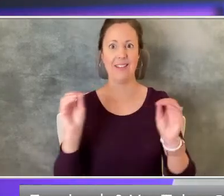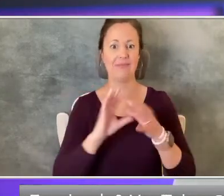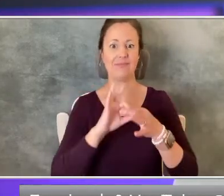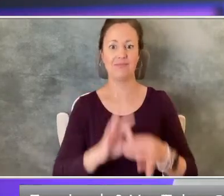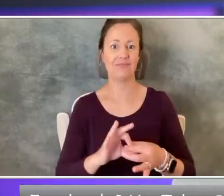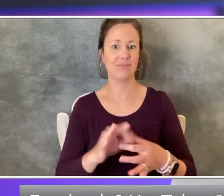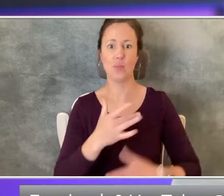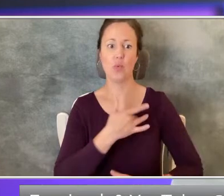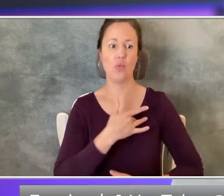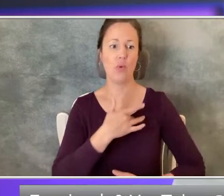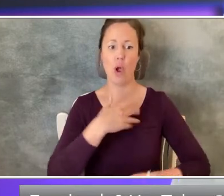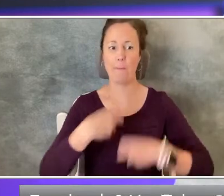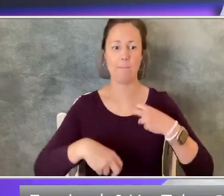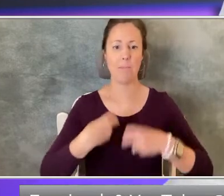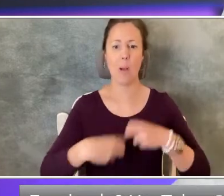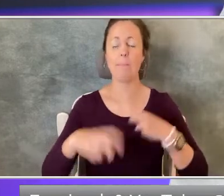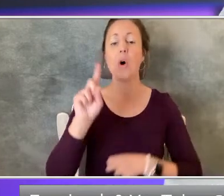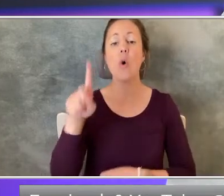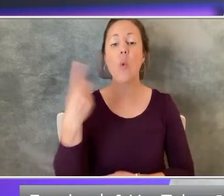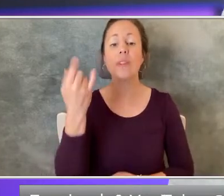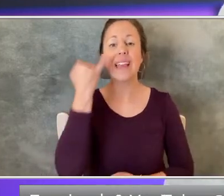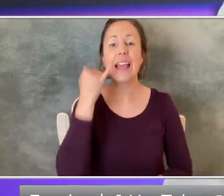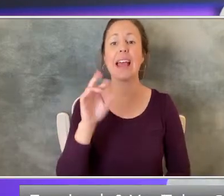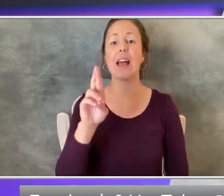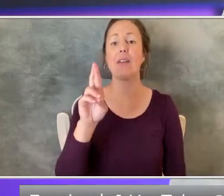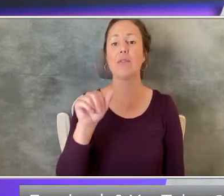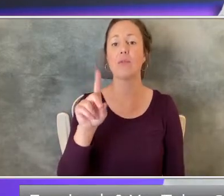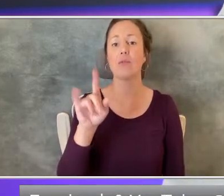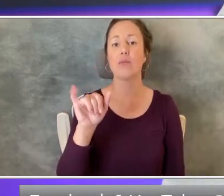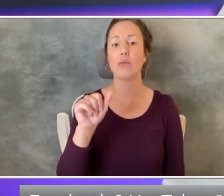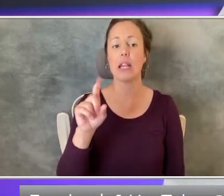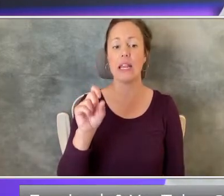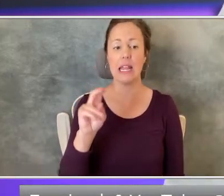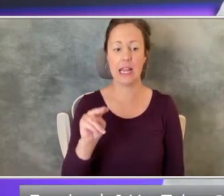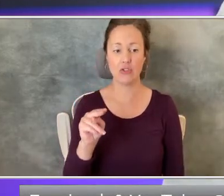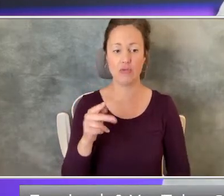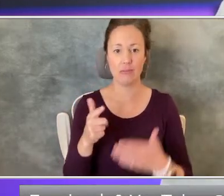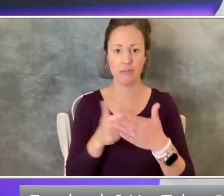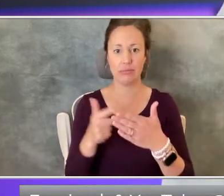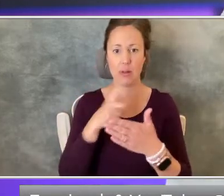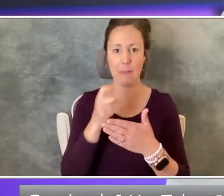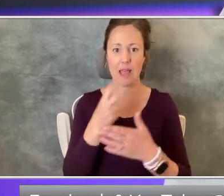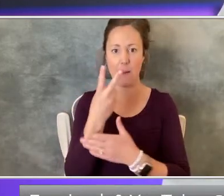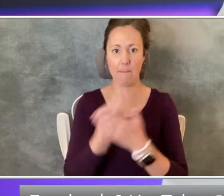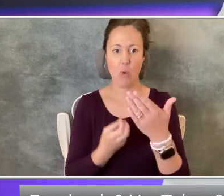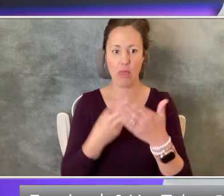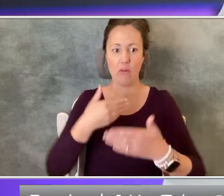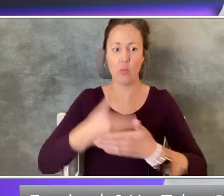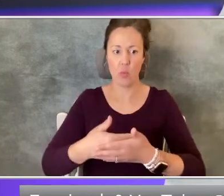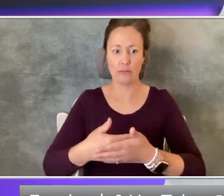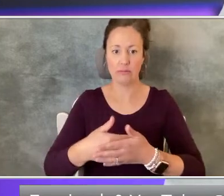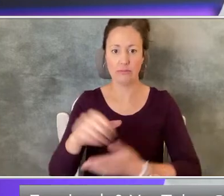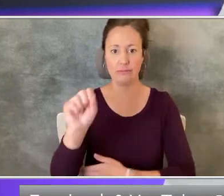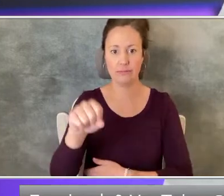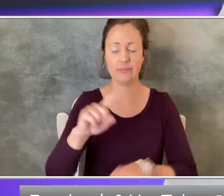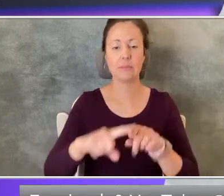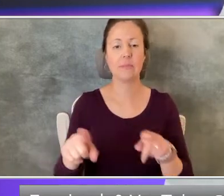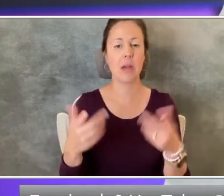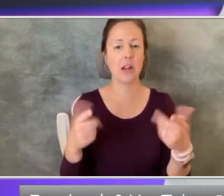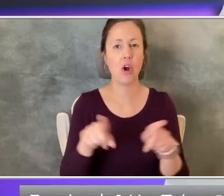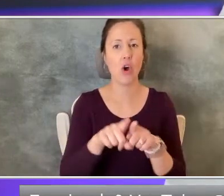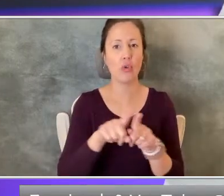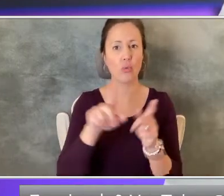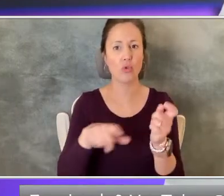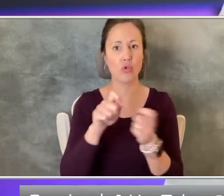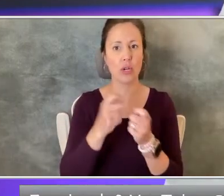get radiation, because they are both in the same field. But having said that, there are certain chemotherapies that can cause